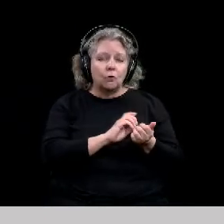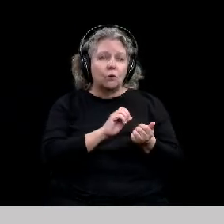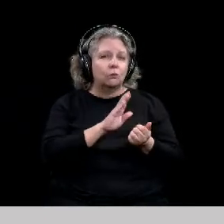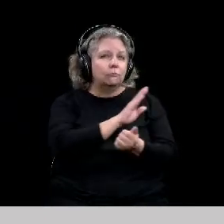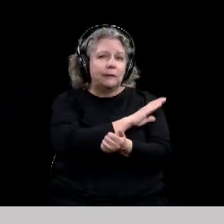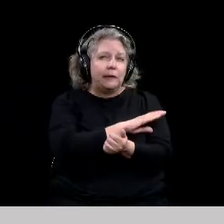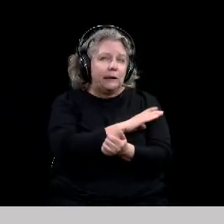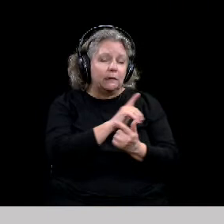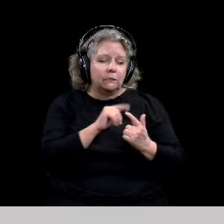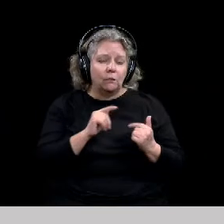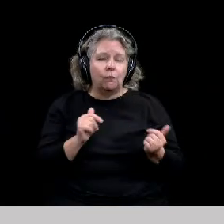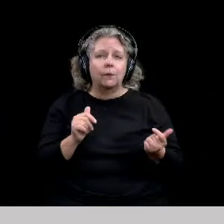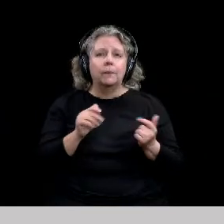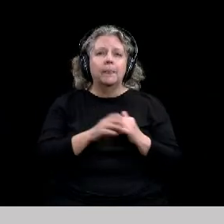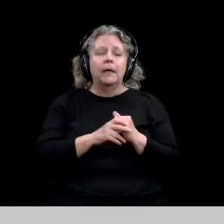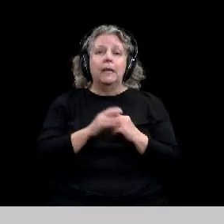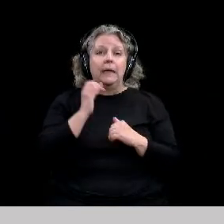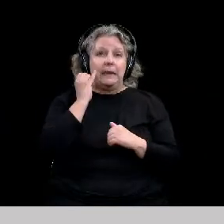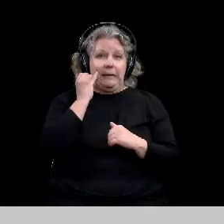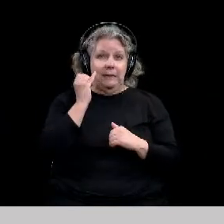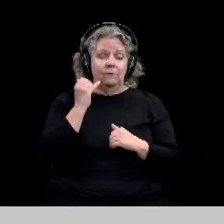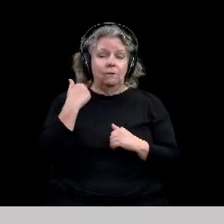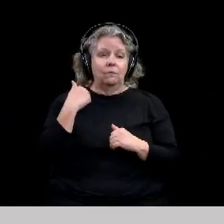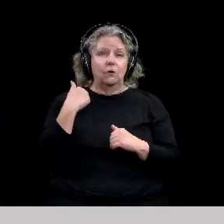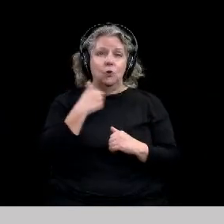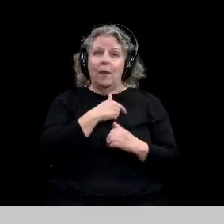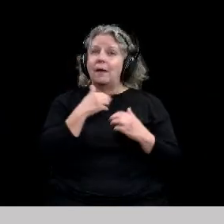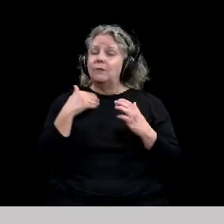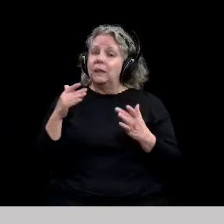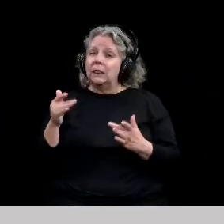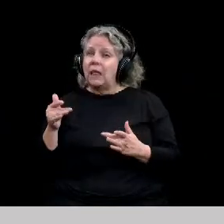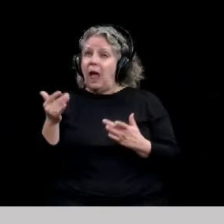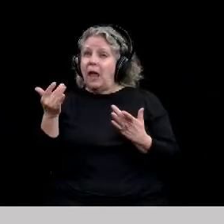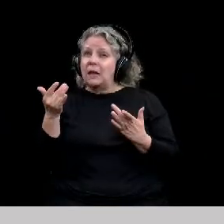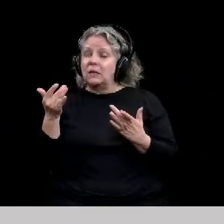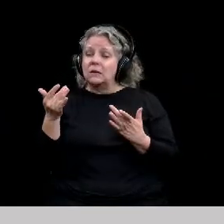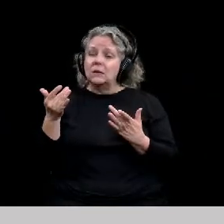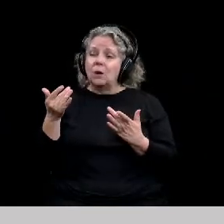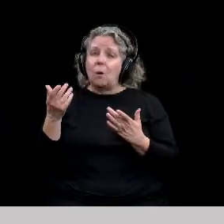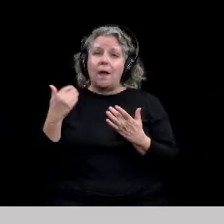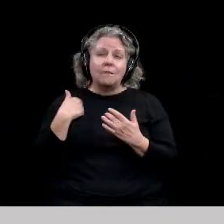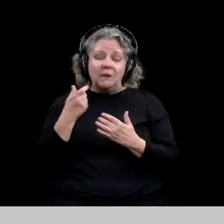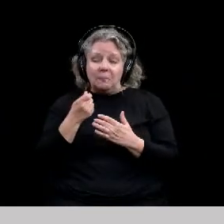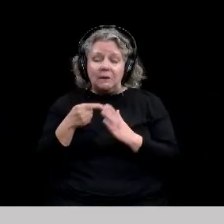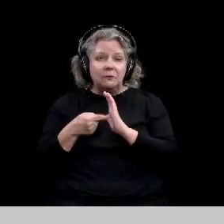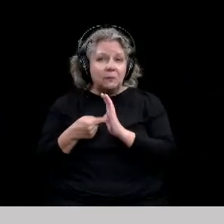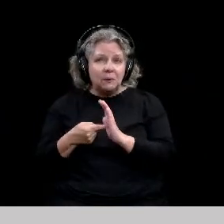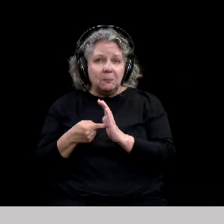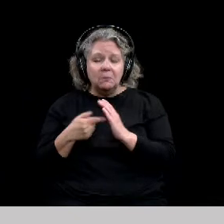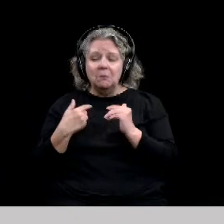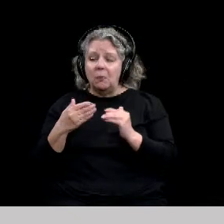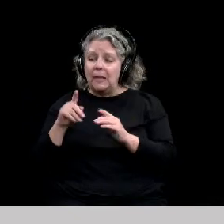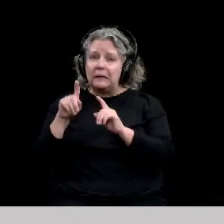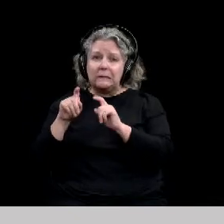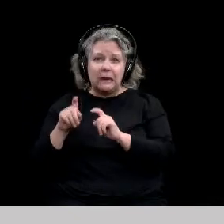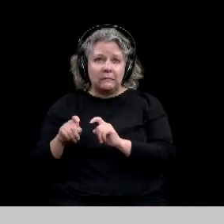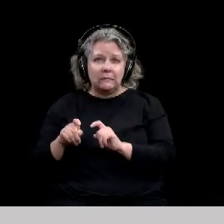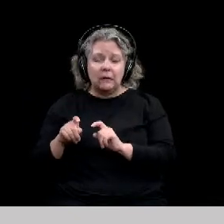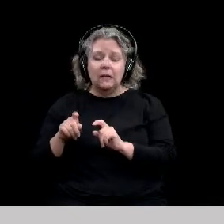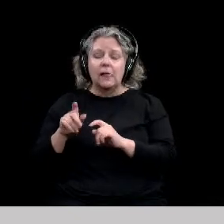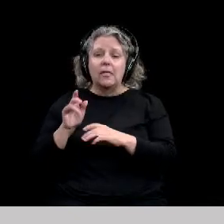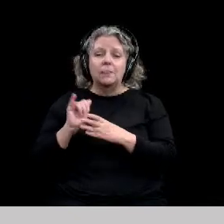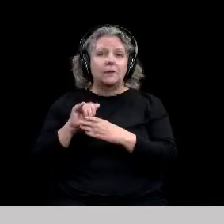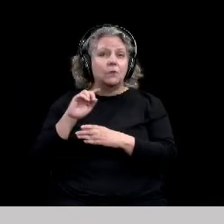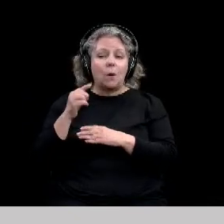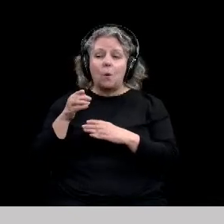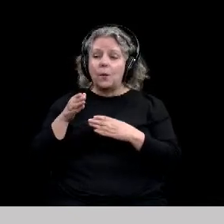exposure, please get tested. That's the only way we're going to bring the positivity rate down and find all the cases that exist in our community so